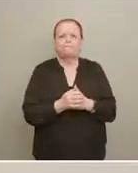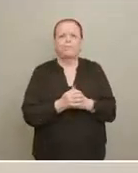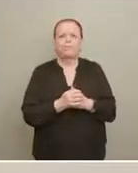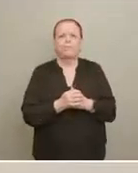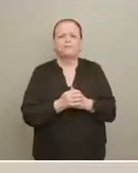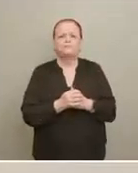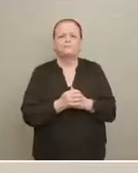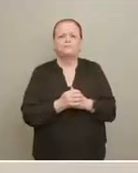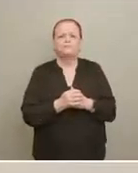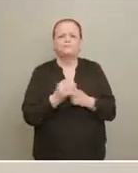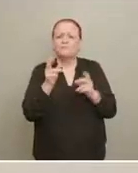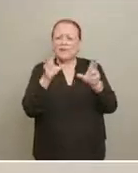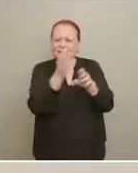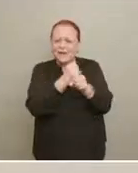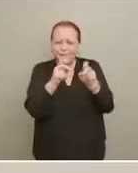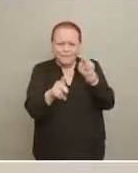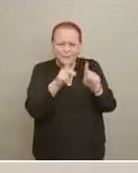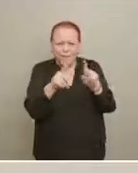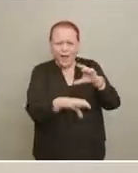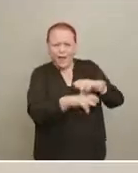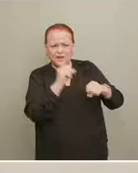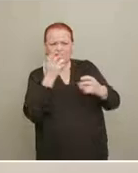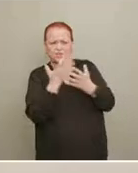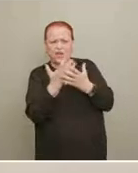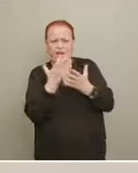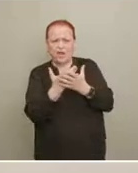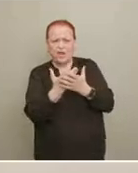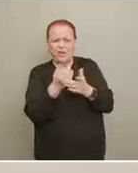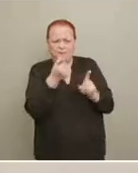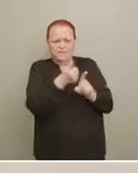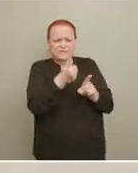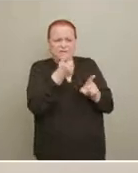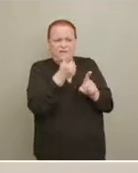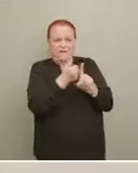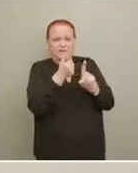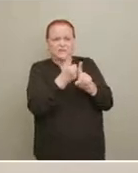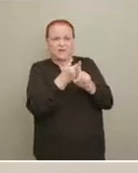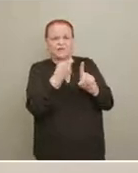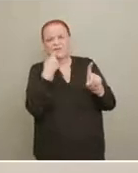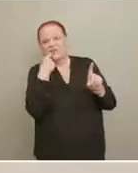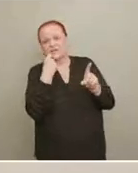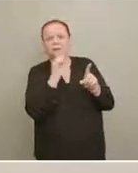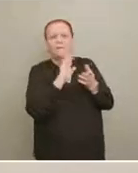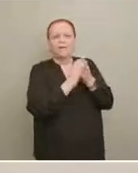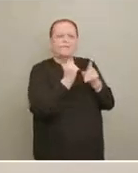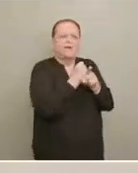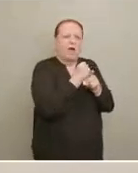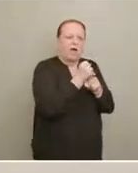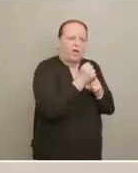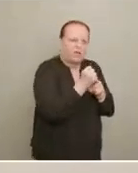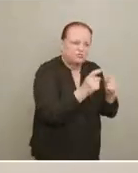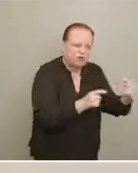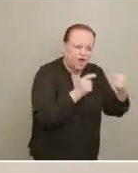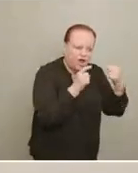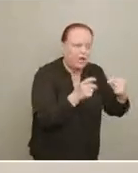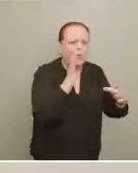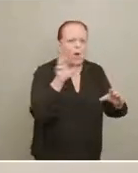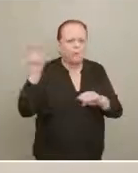of the jails for sobering and into a treatment facility. We also know that